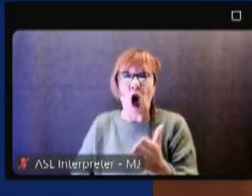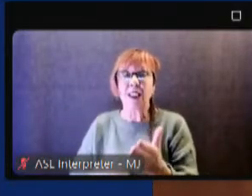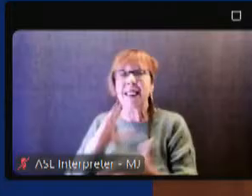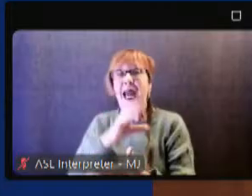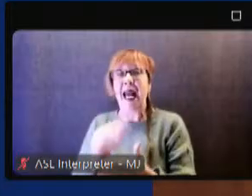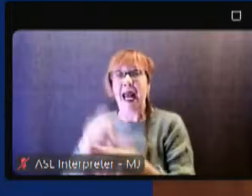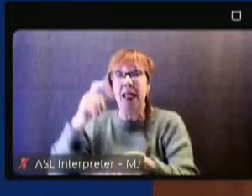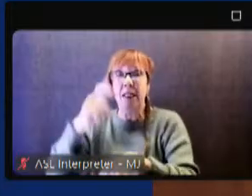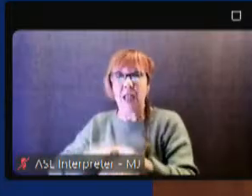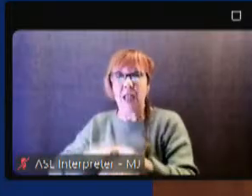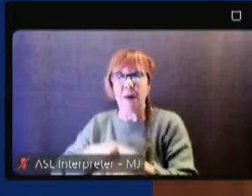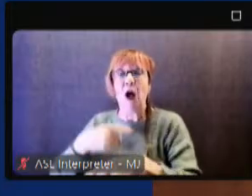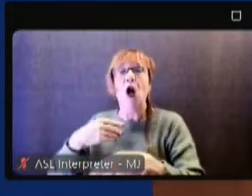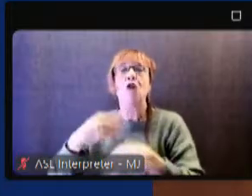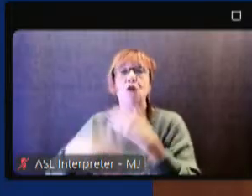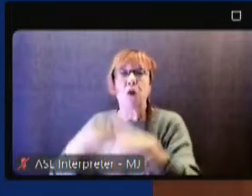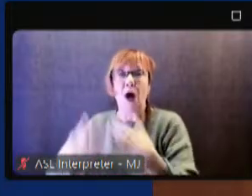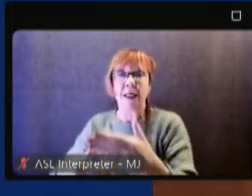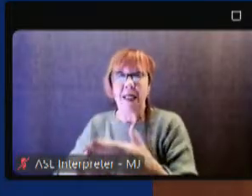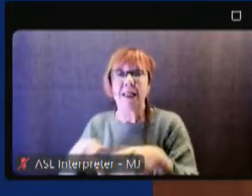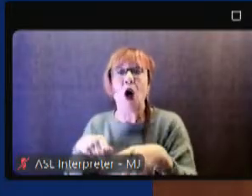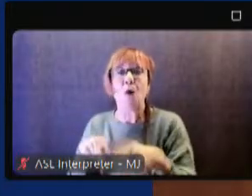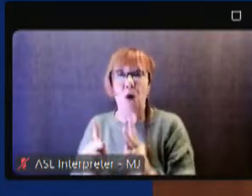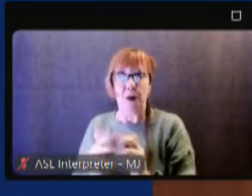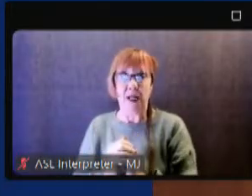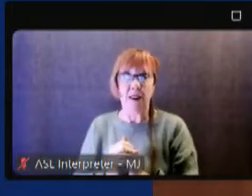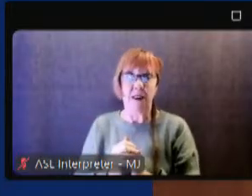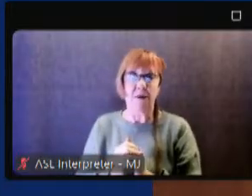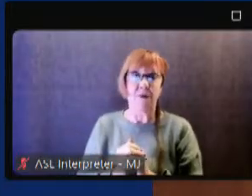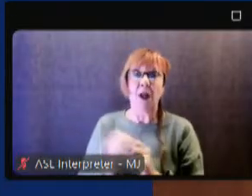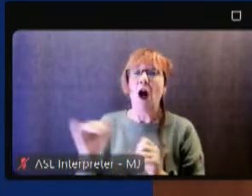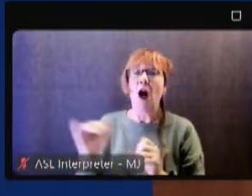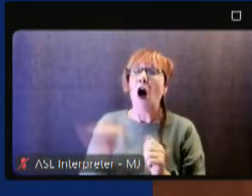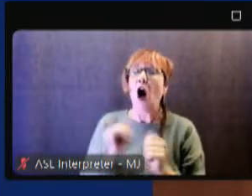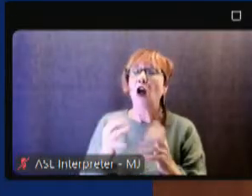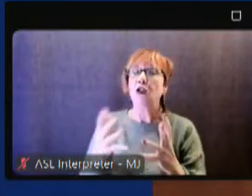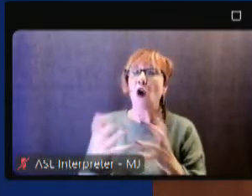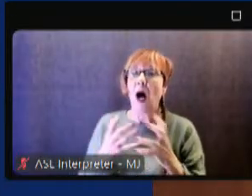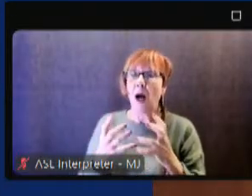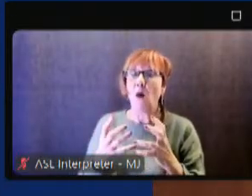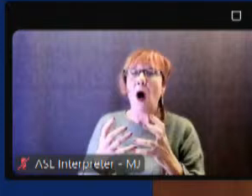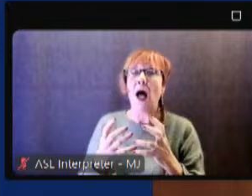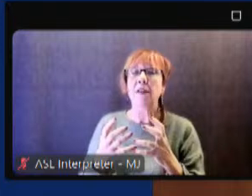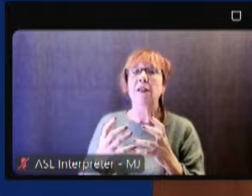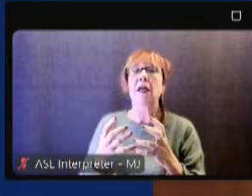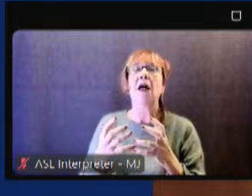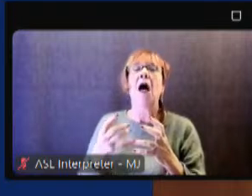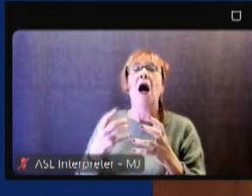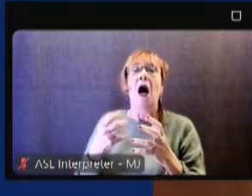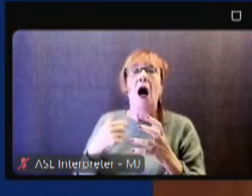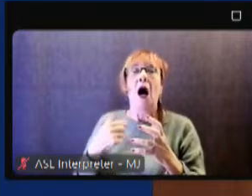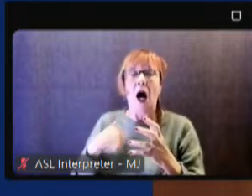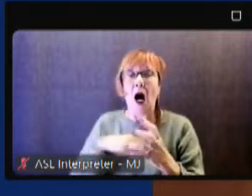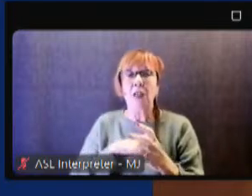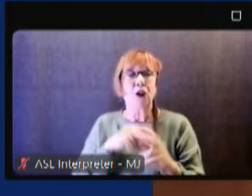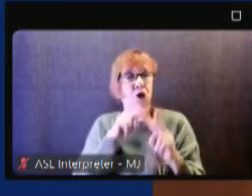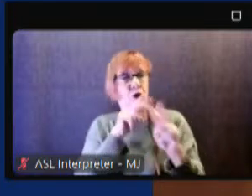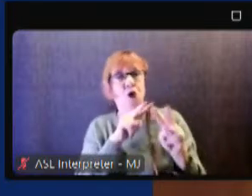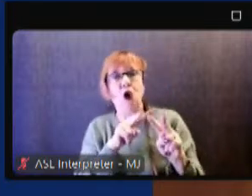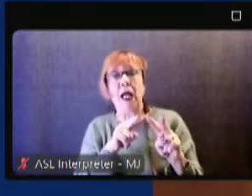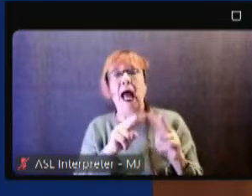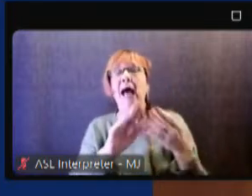permits. I'm also asking the CEO to review permit fee models implemented by the city of Santa Rosa and others that have